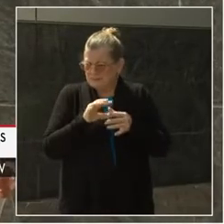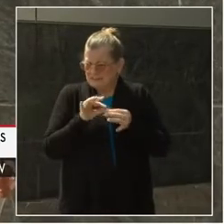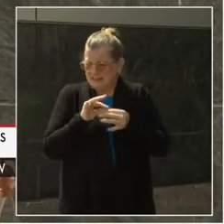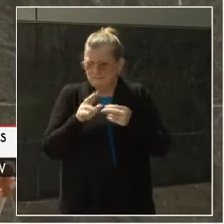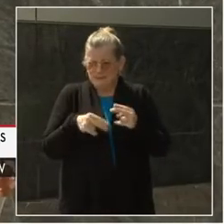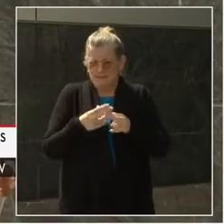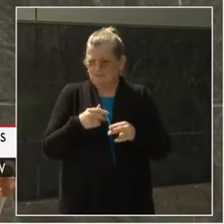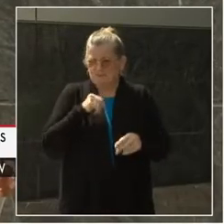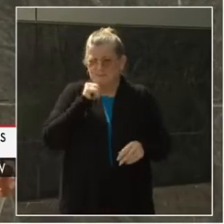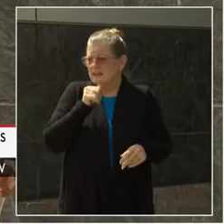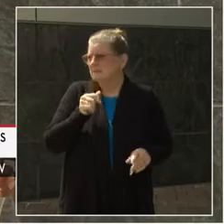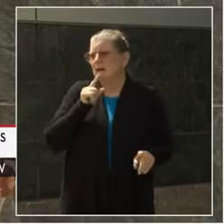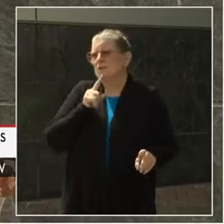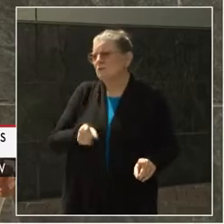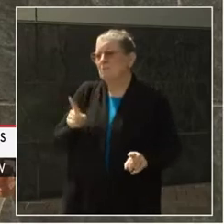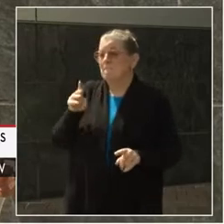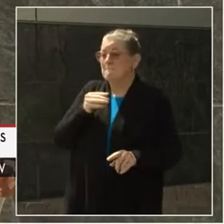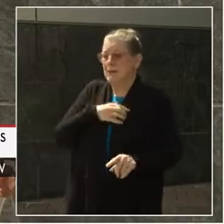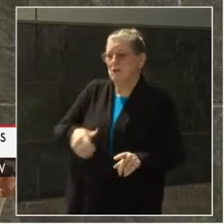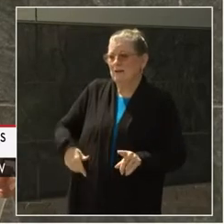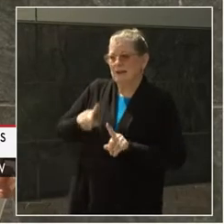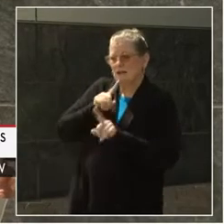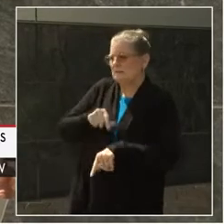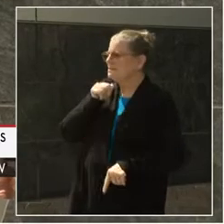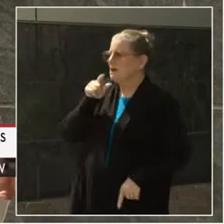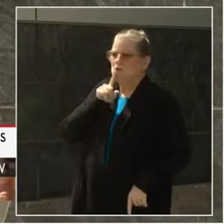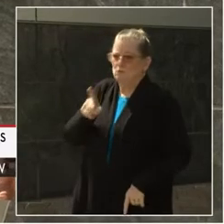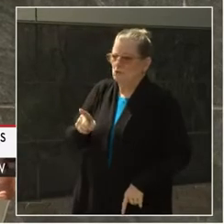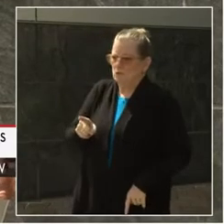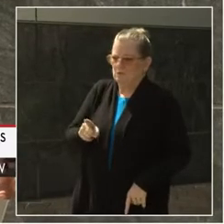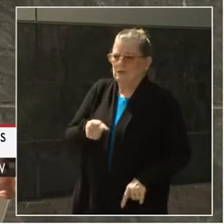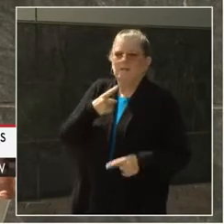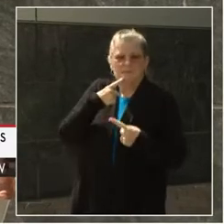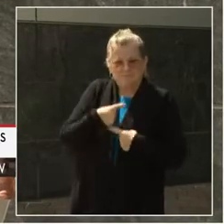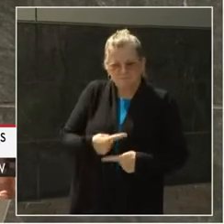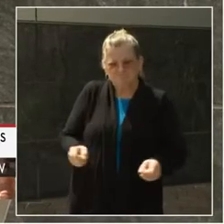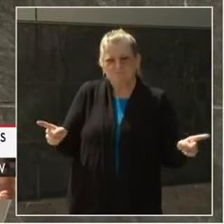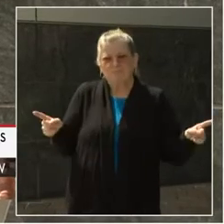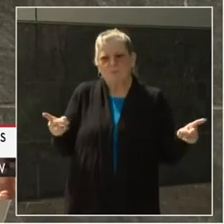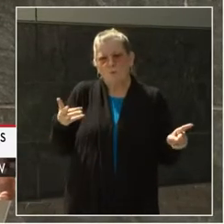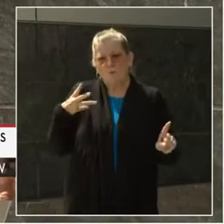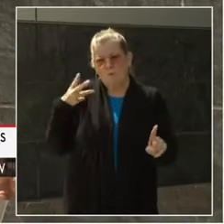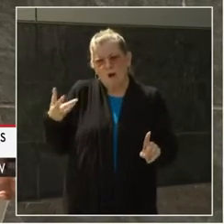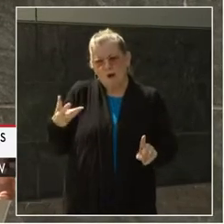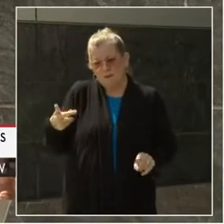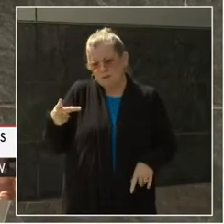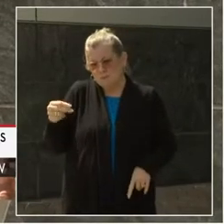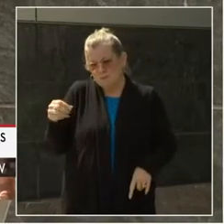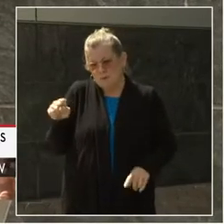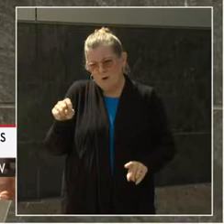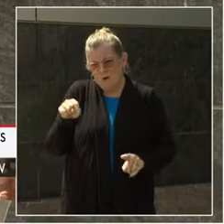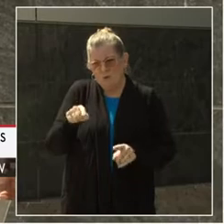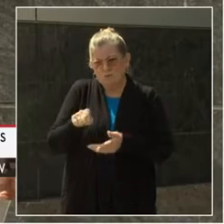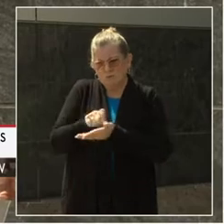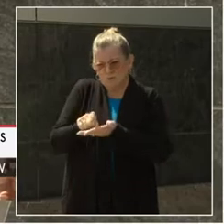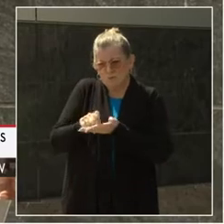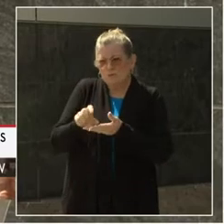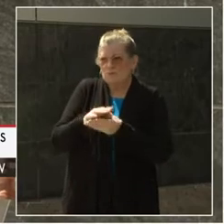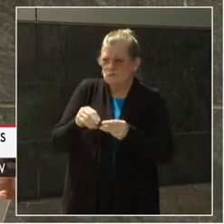case, but I will say, and I think that the Washington Post wrote a story about a very